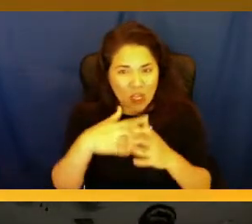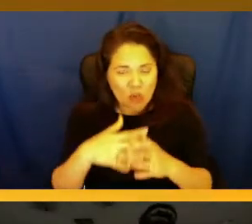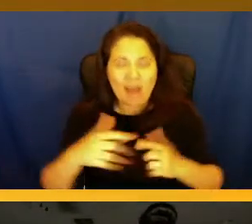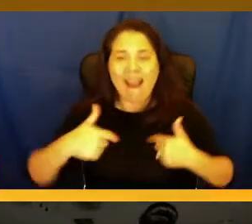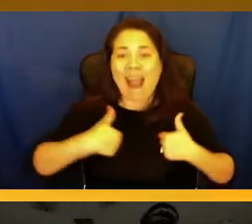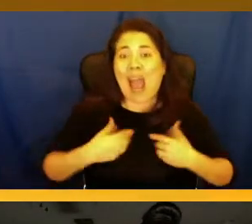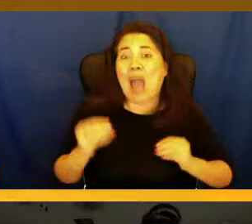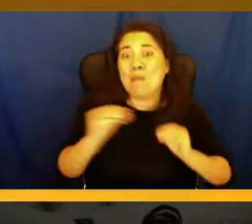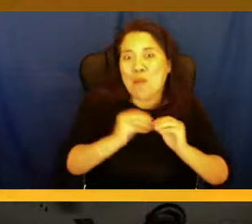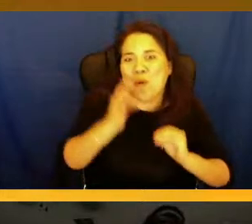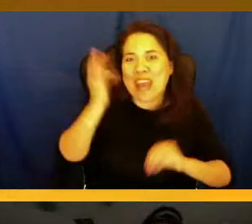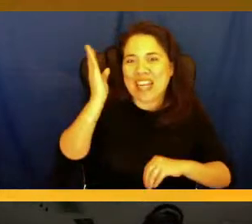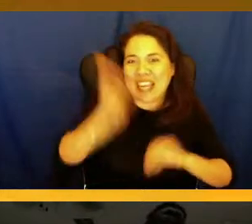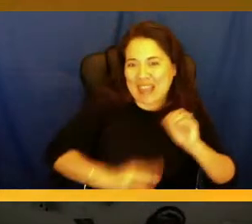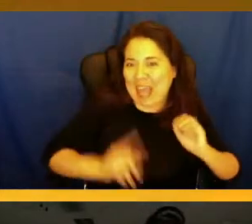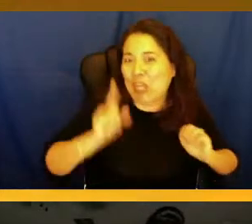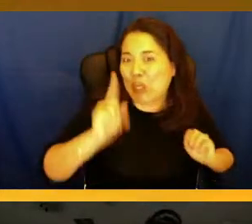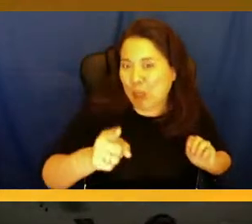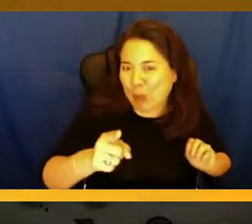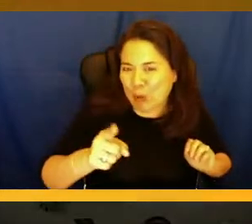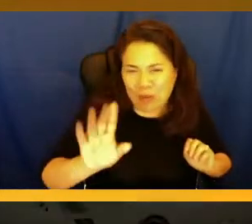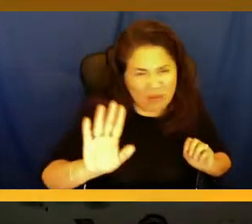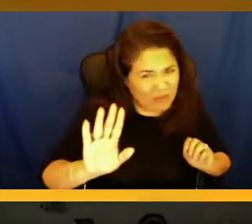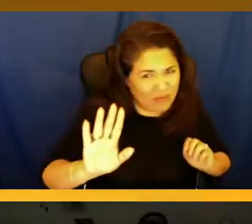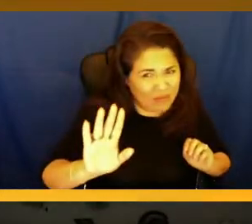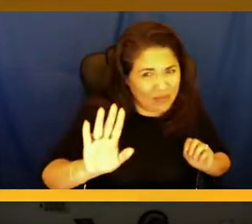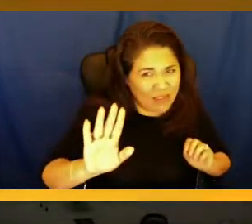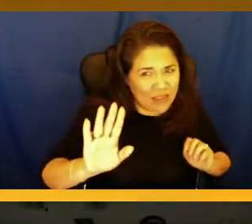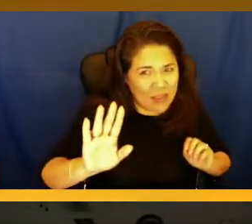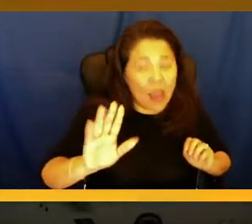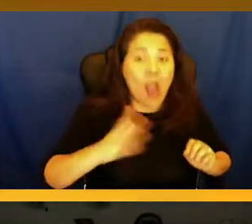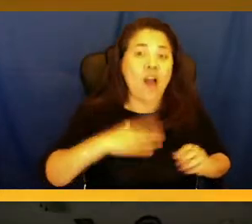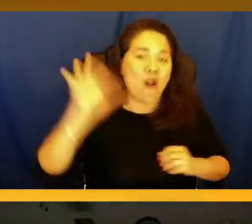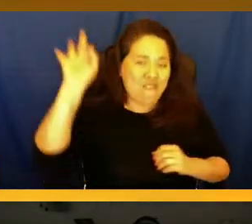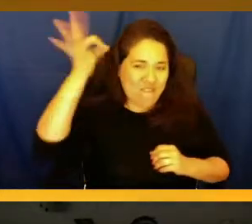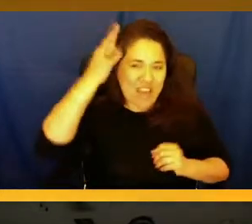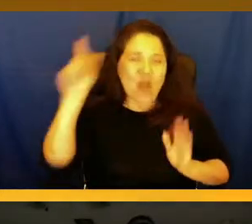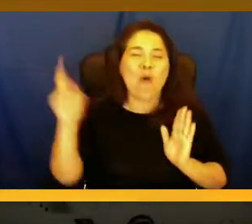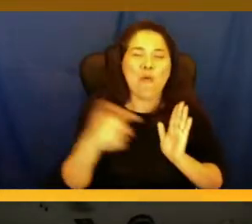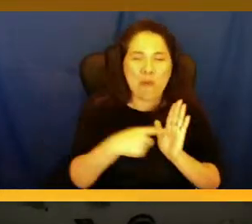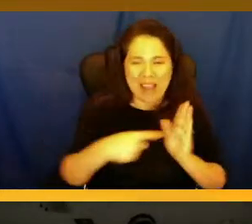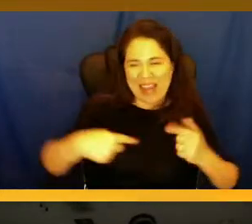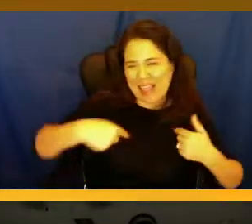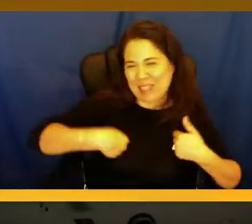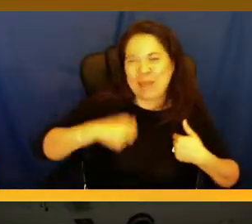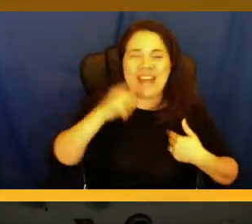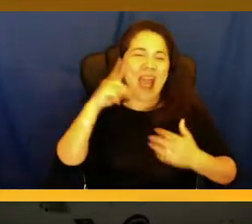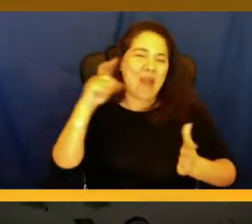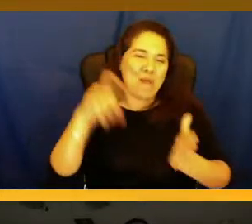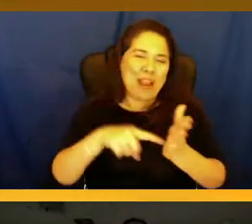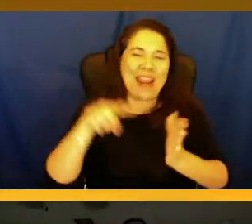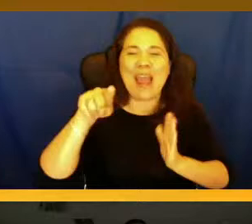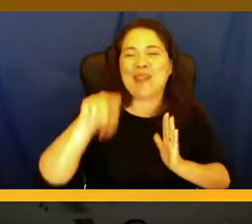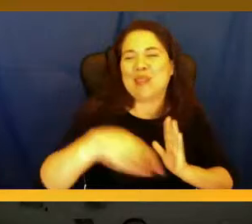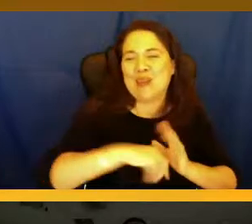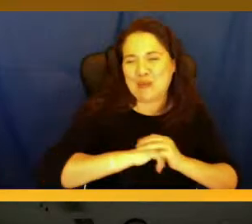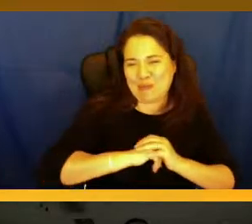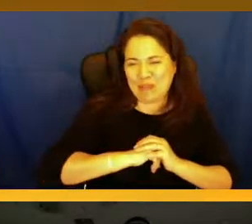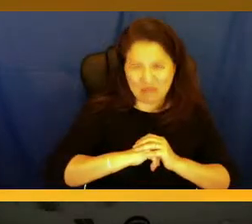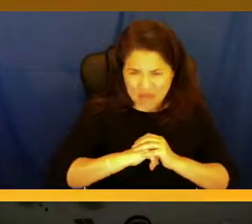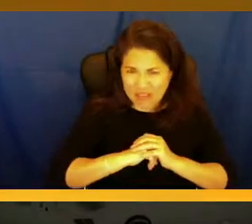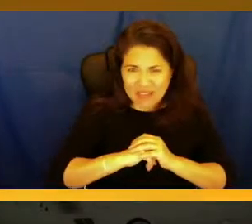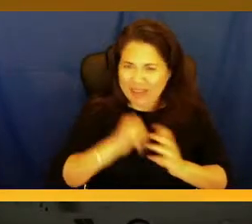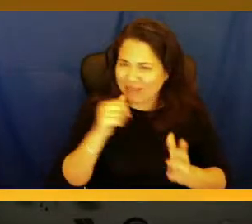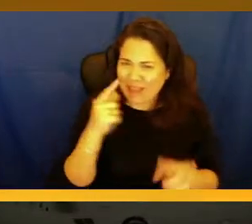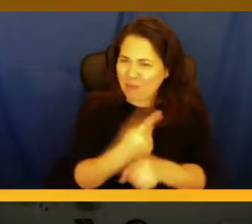than you are, because we have a card or the federal government allows us permission to say that, because we have a government